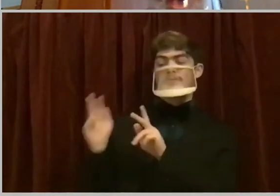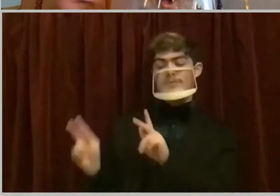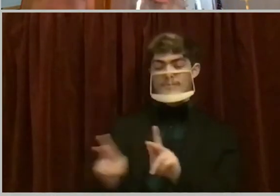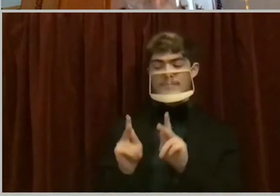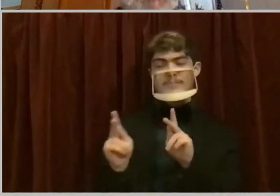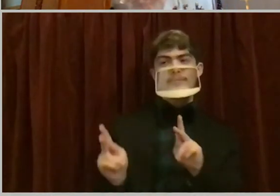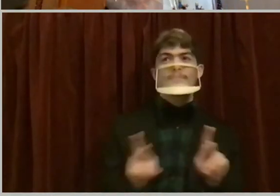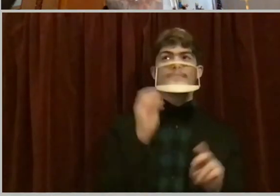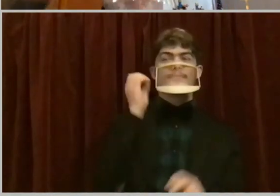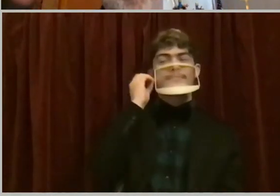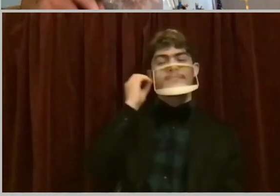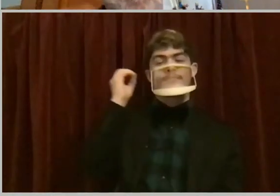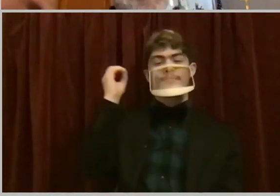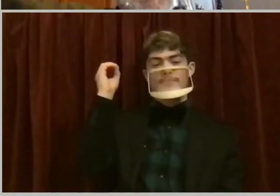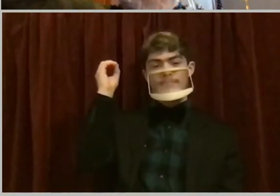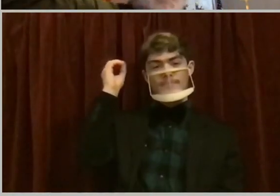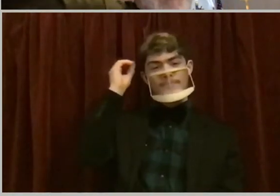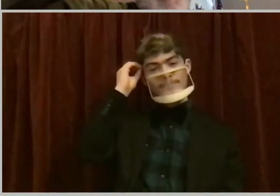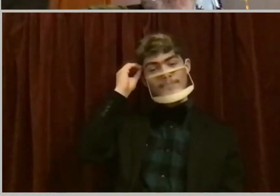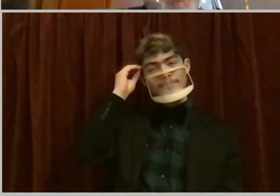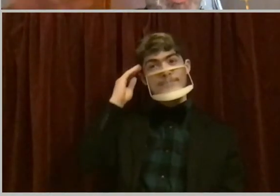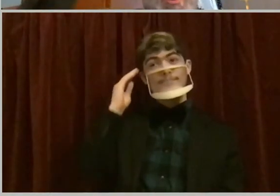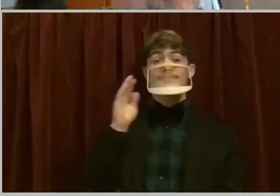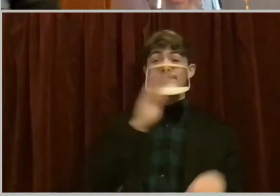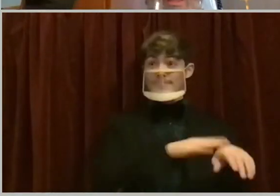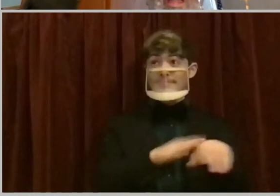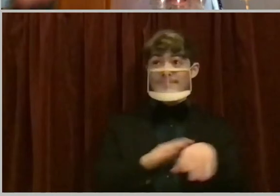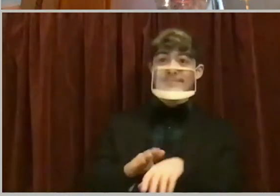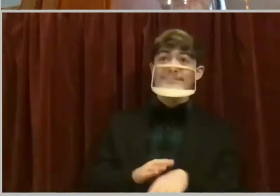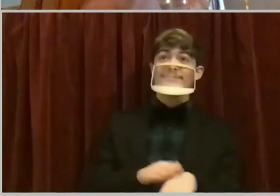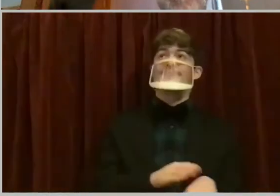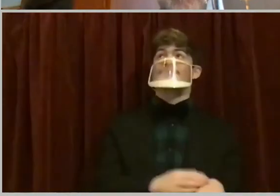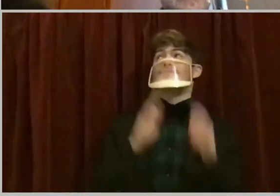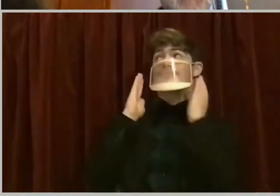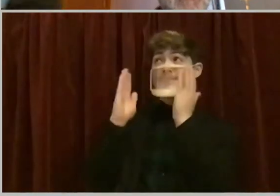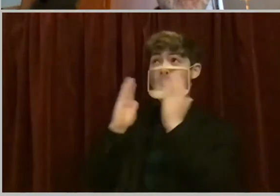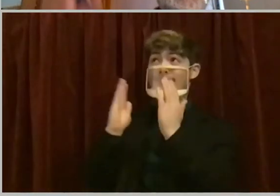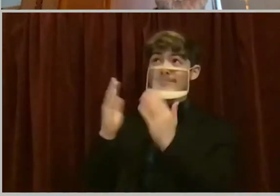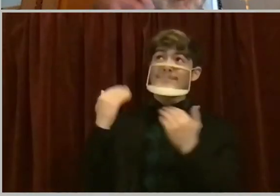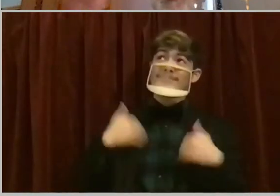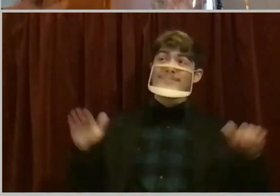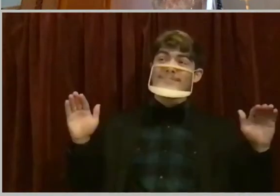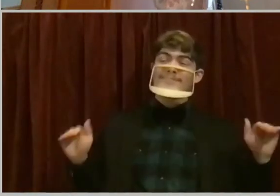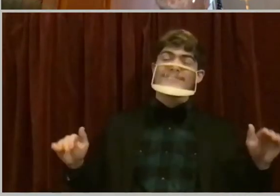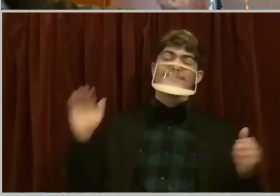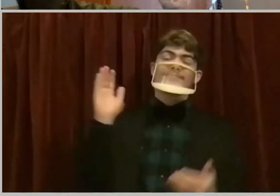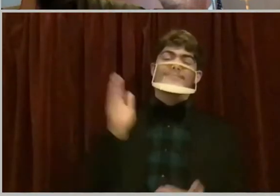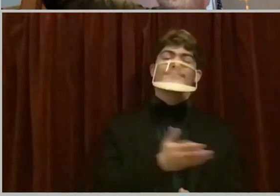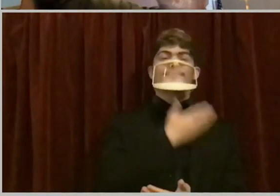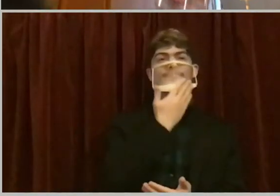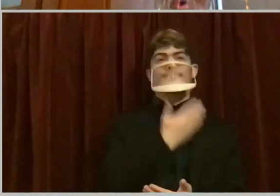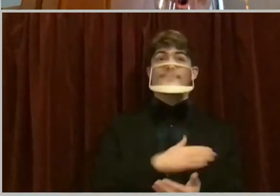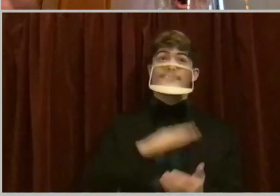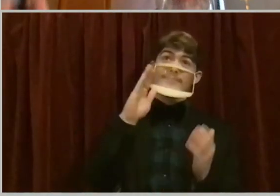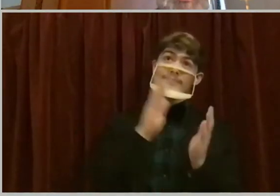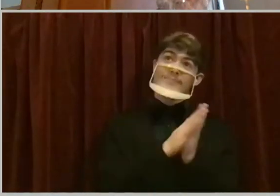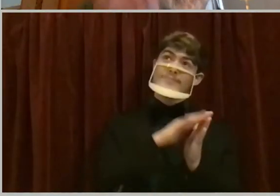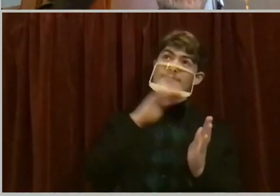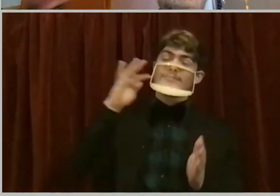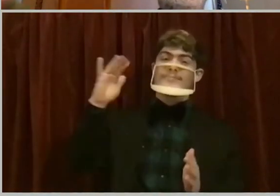thy humble home. Hark, the herald angels sing, glory